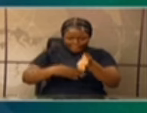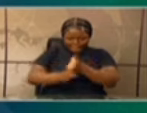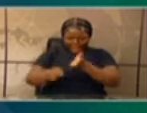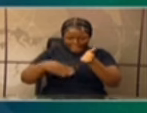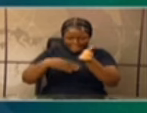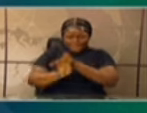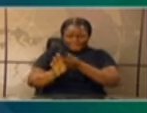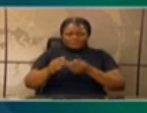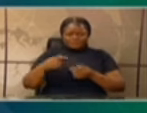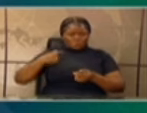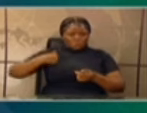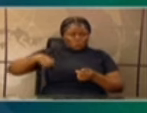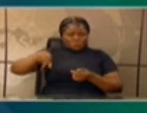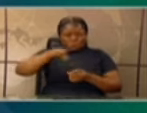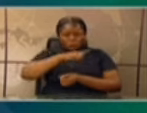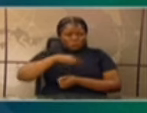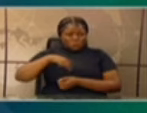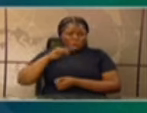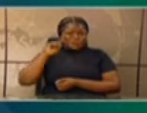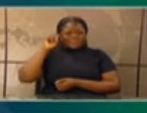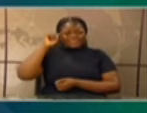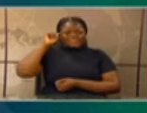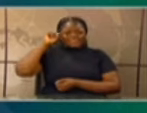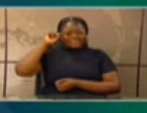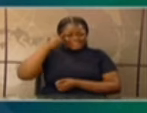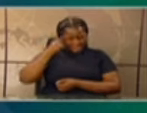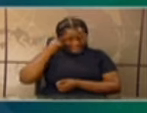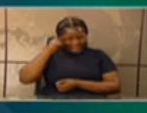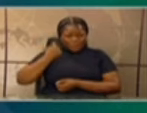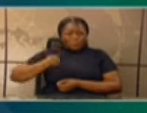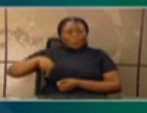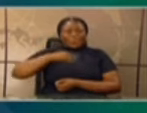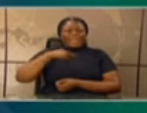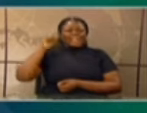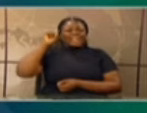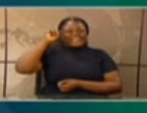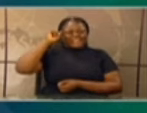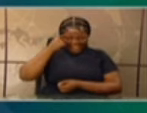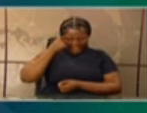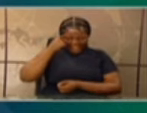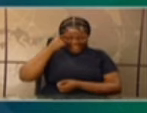all thinking, thank you God. We are all thinking, sir.